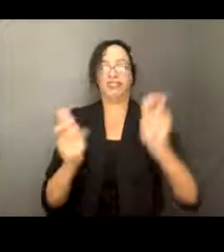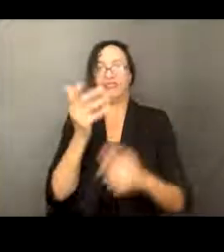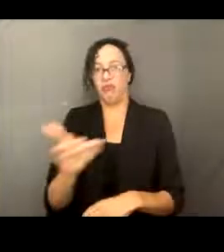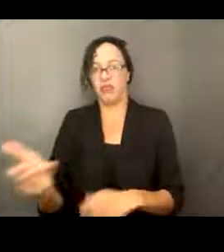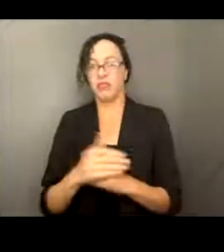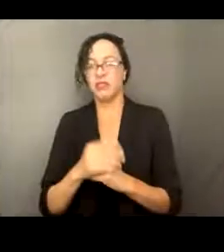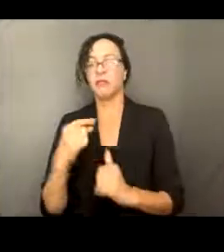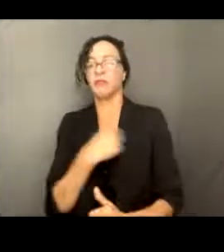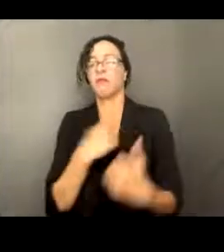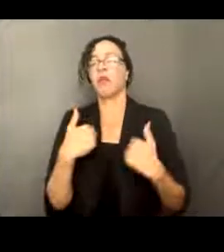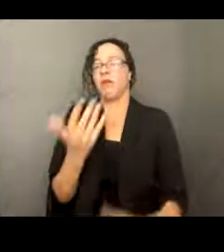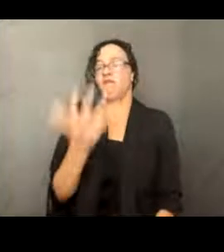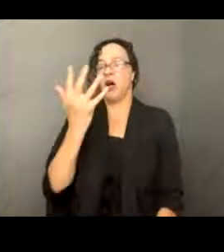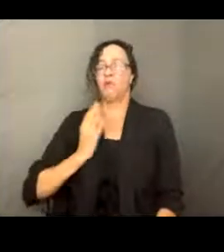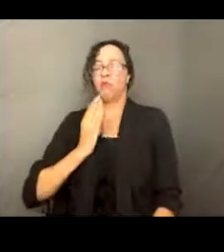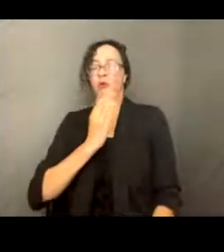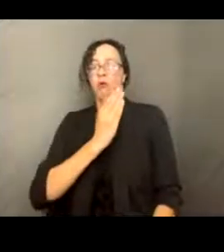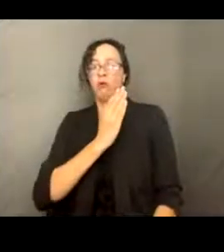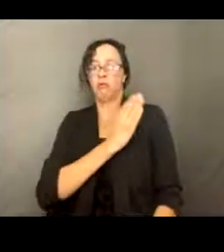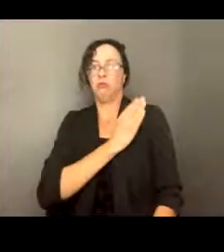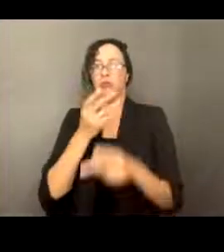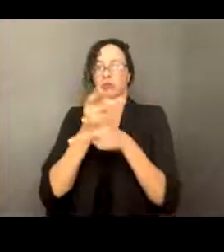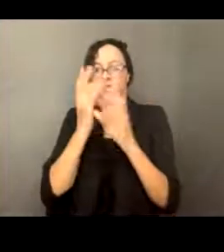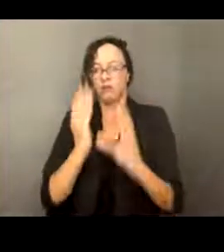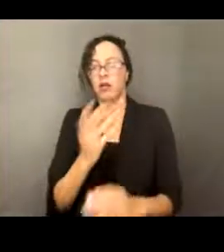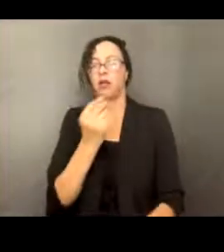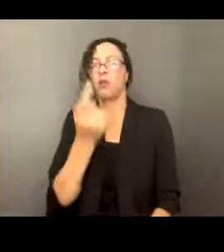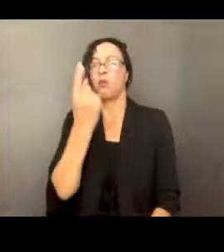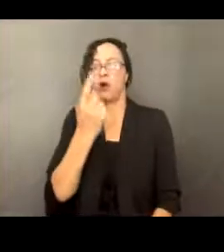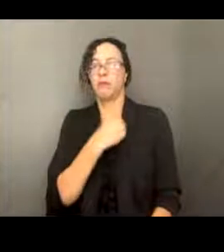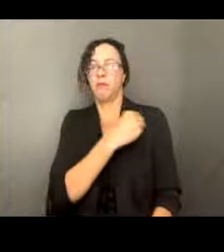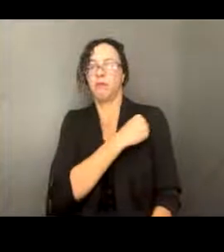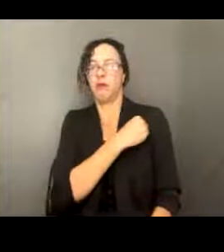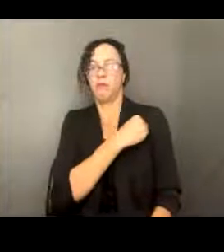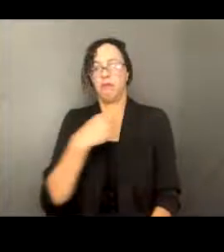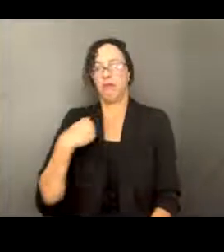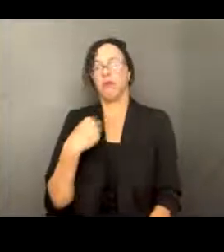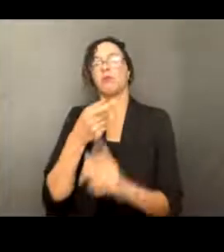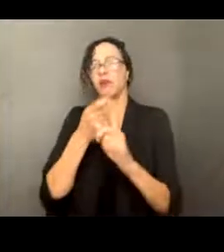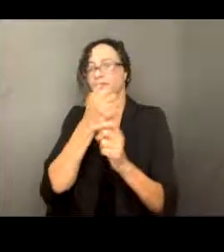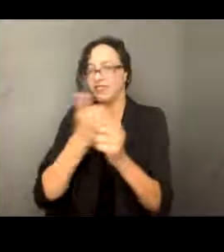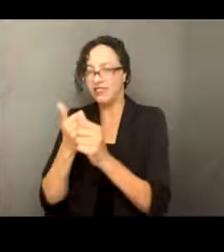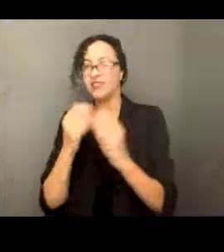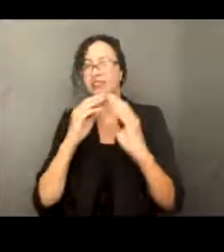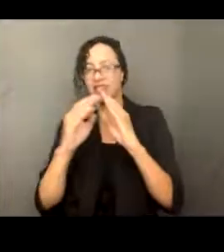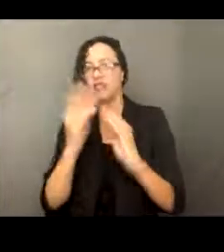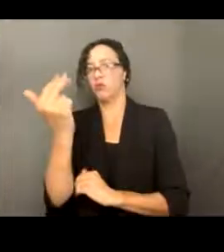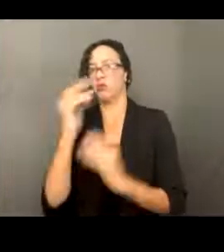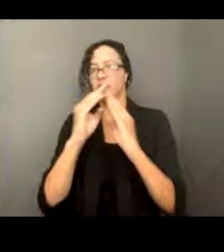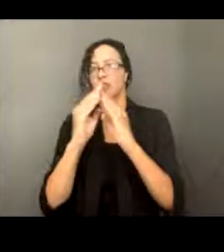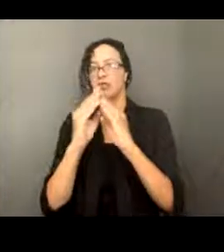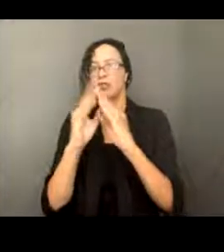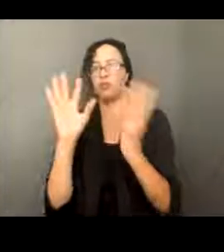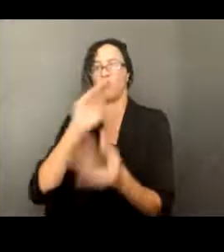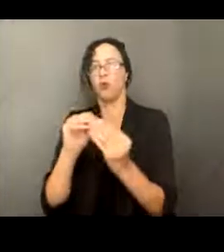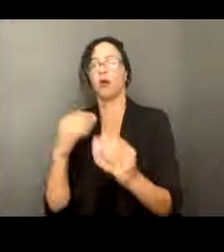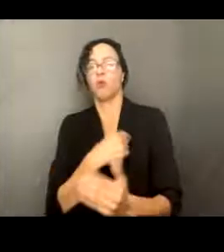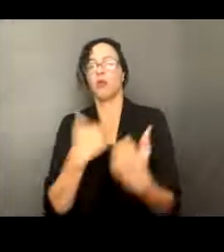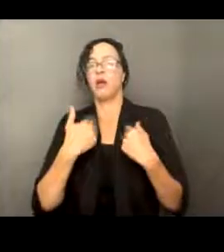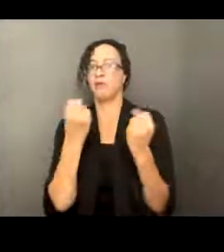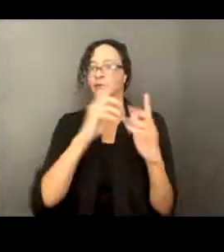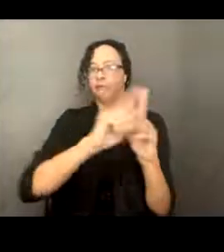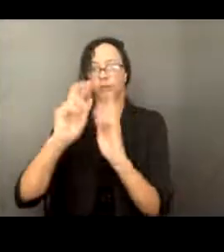board of supervisors and 1 member from each of our 8 cities for 13 members total. And we wear many hats like many of our regional agencies,